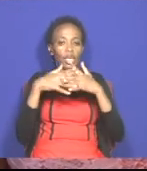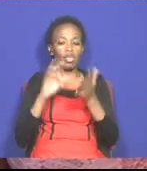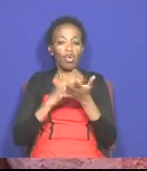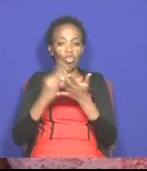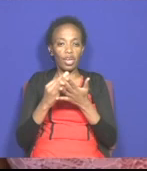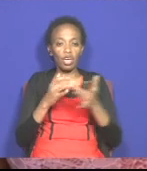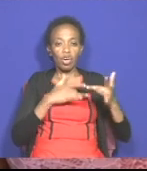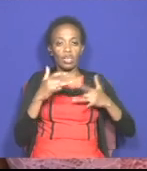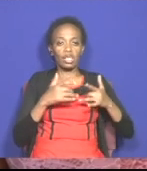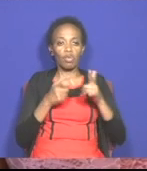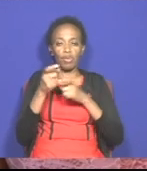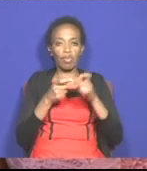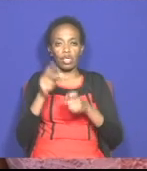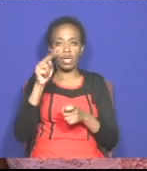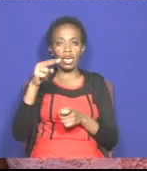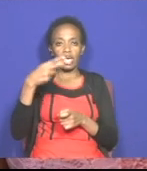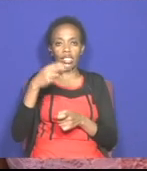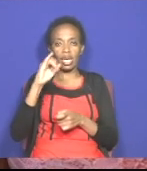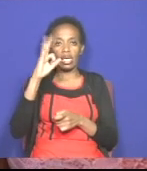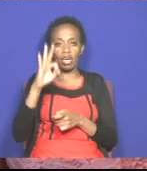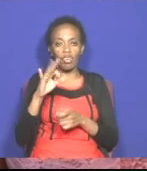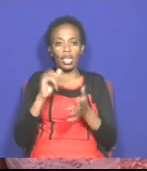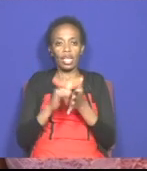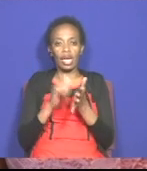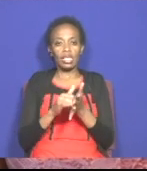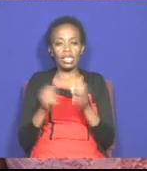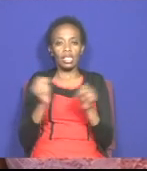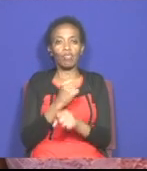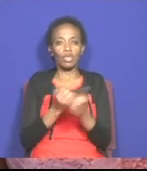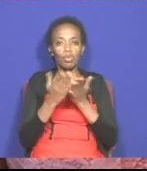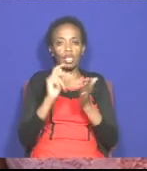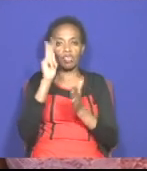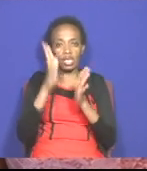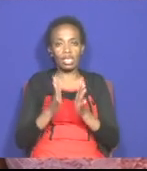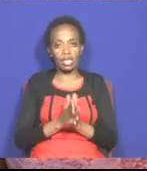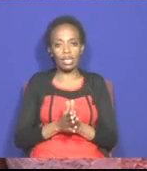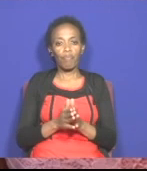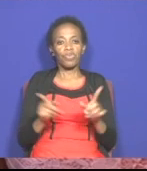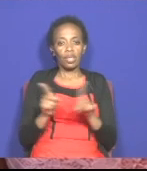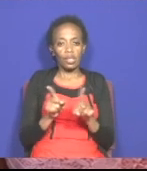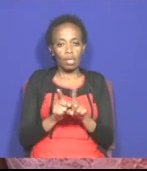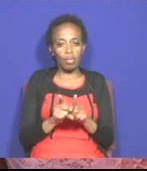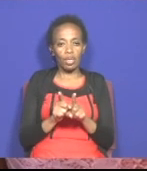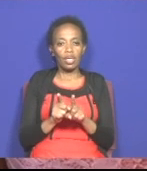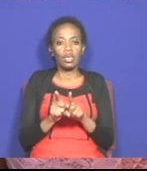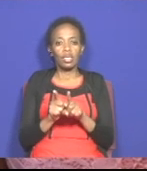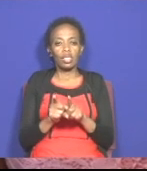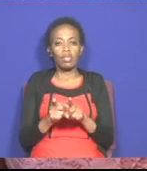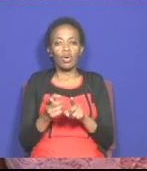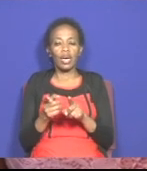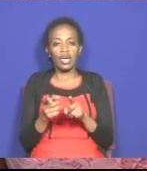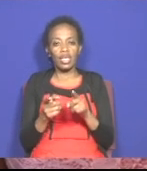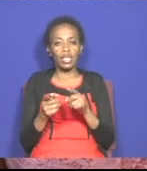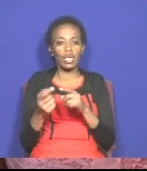management of NHIF, which have rendered it unable to serve Kenyans, the questions over favoritism in the